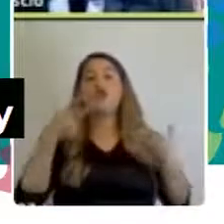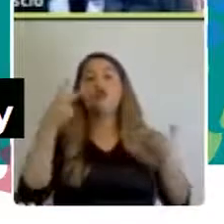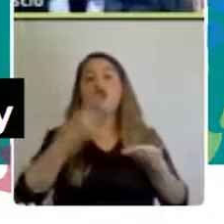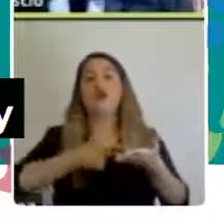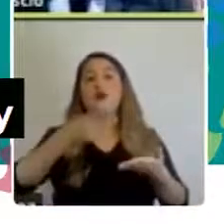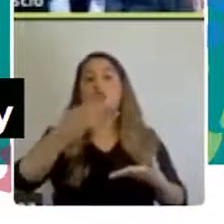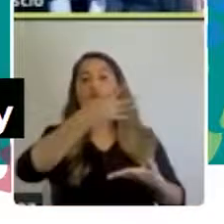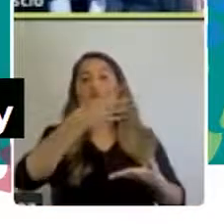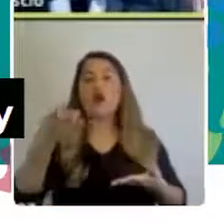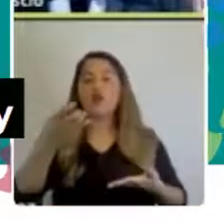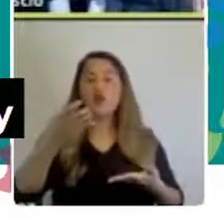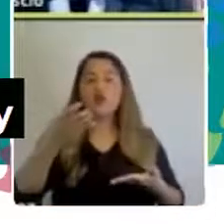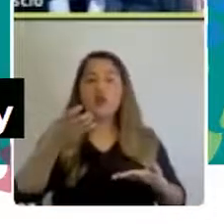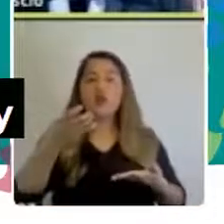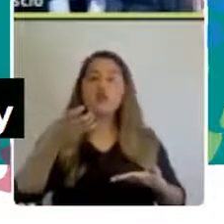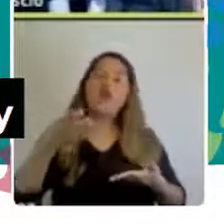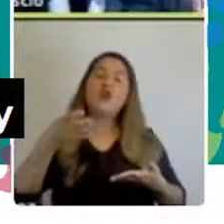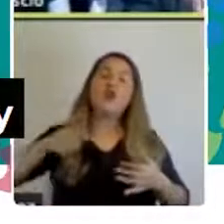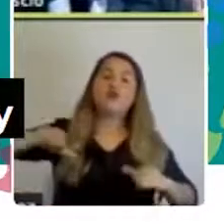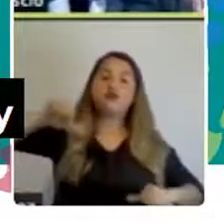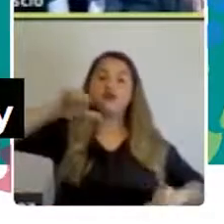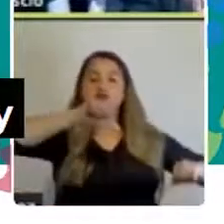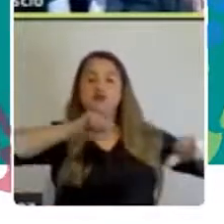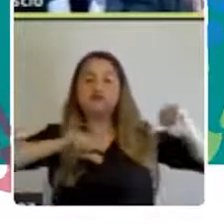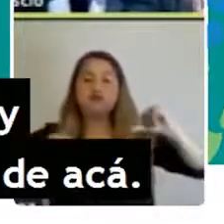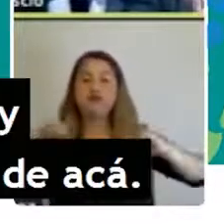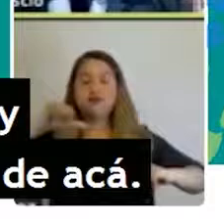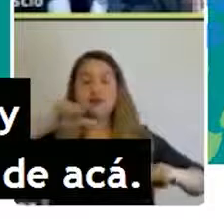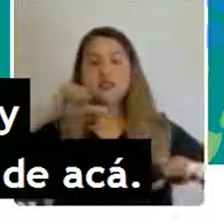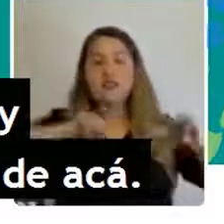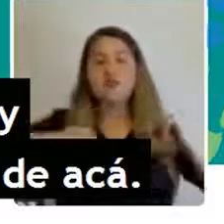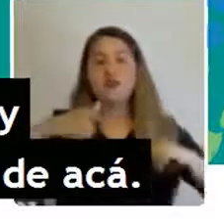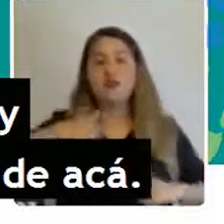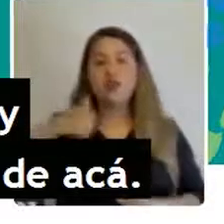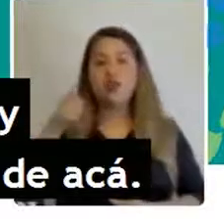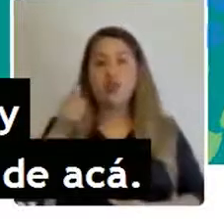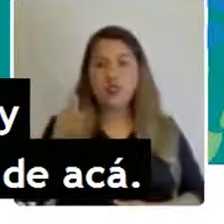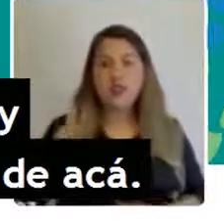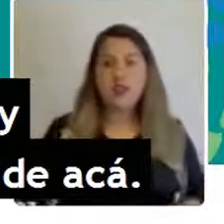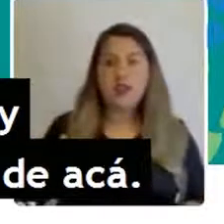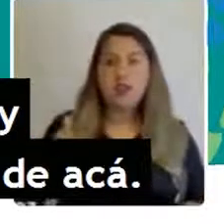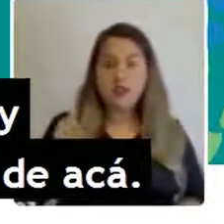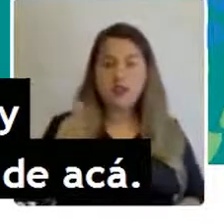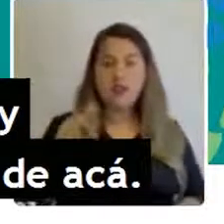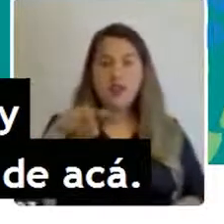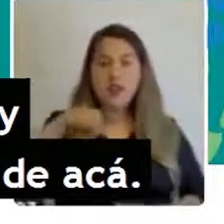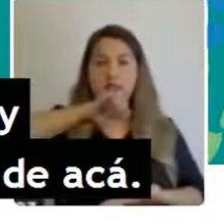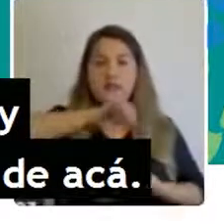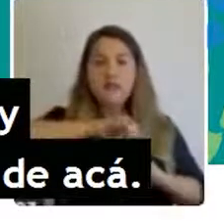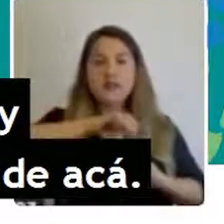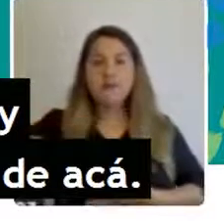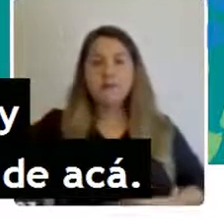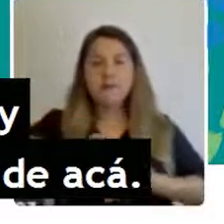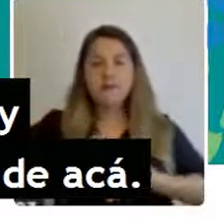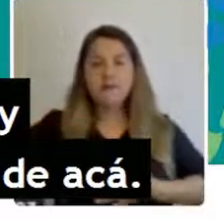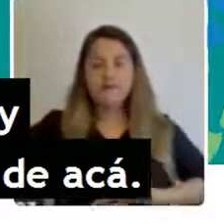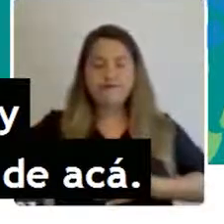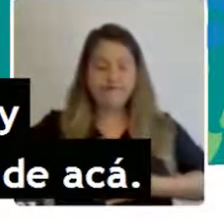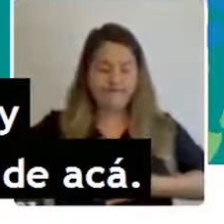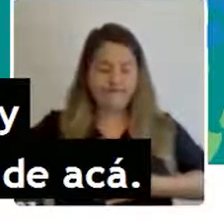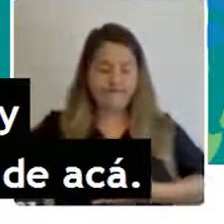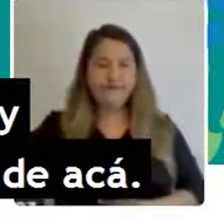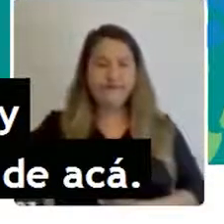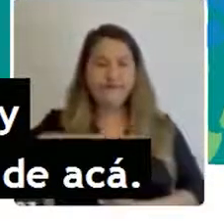you the truth, I created this center, so I'm very proud. And this is the Rosso Fiorentino Angel,